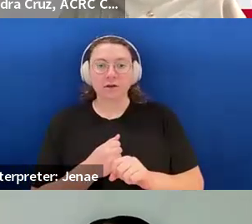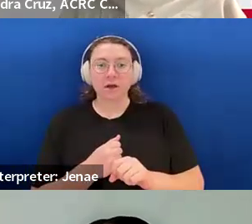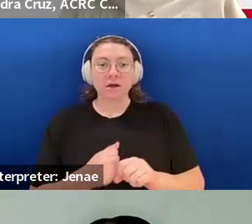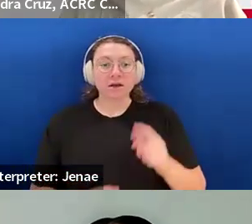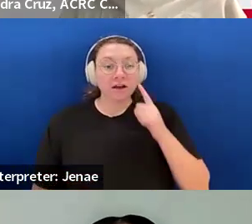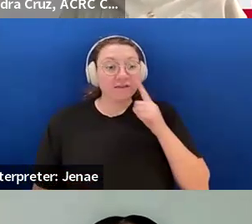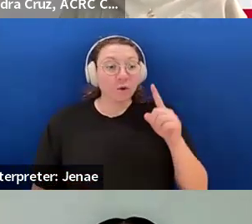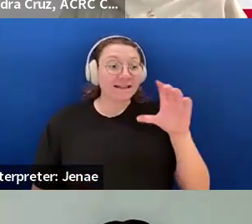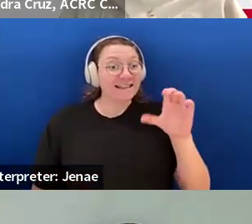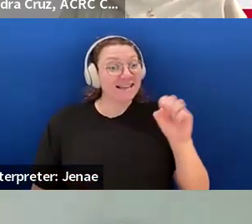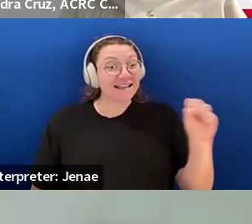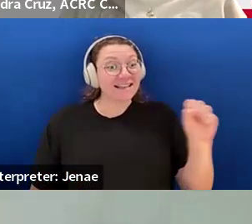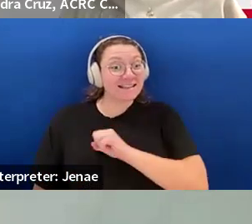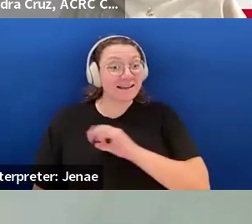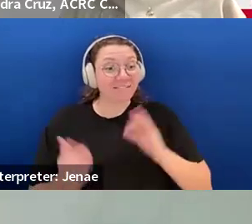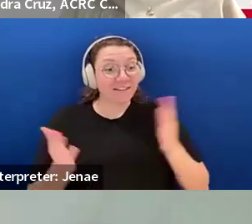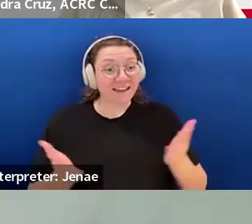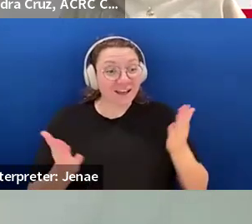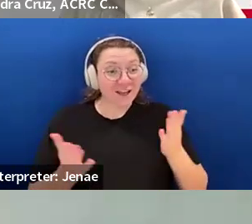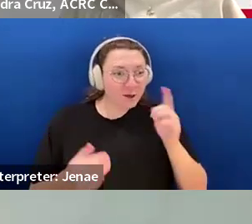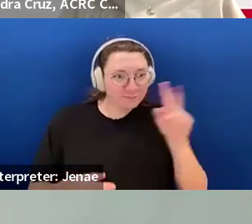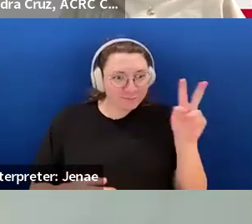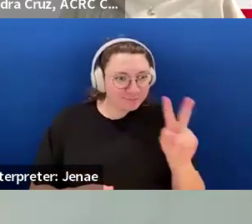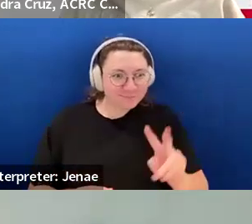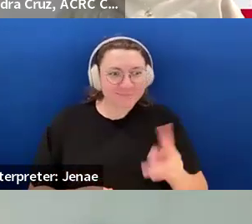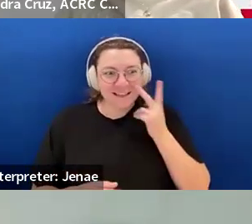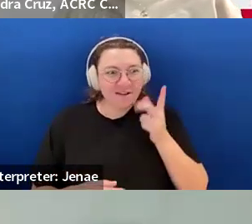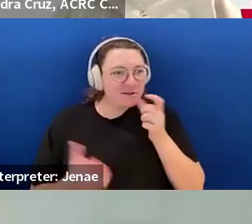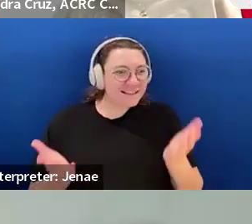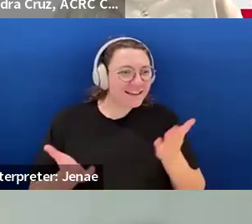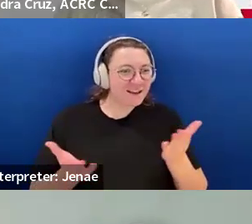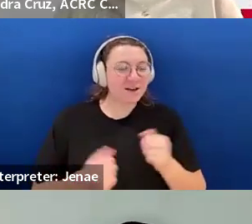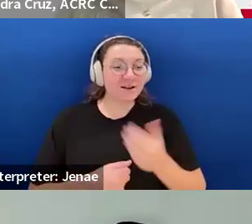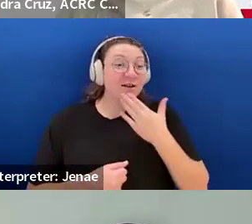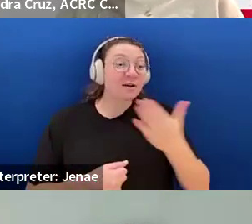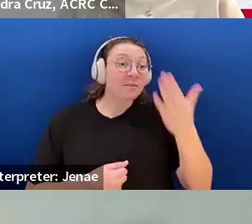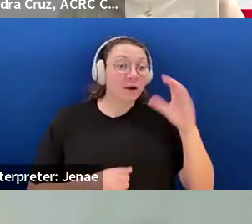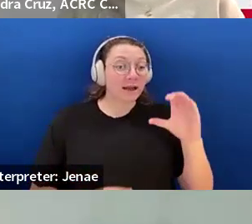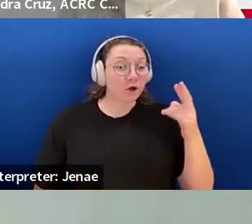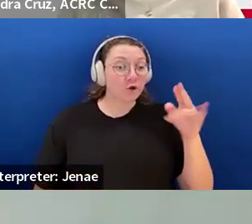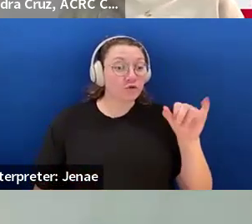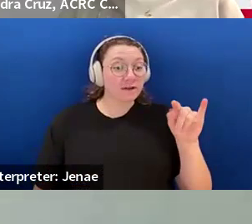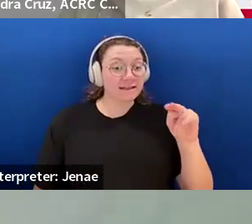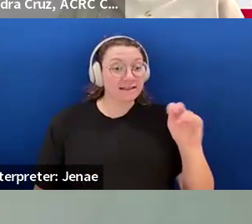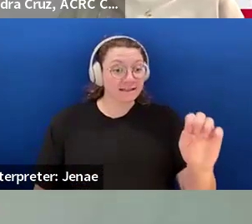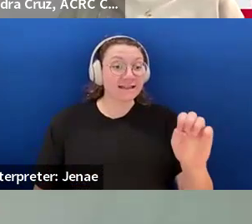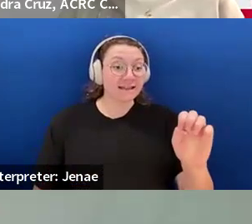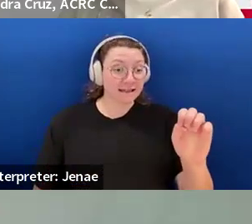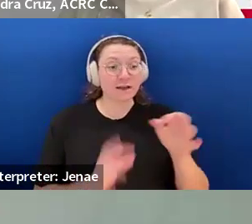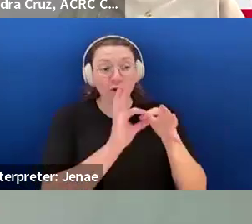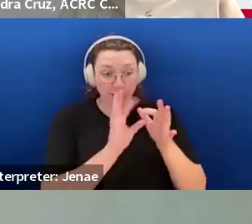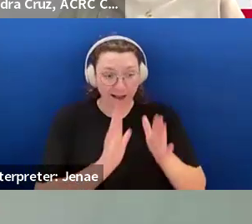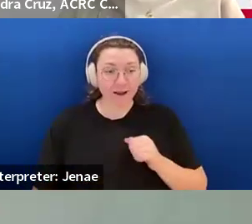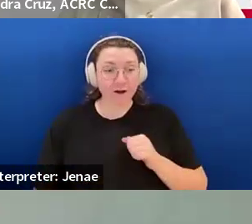to CSS staff that are here today, we'll scan through and see who we have. Good morning to Christine Hobbs, vendor coordinator. We